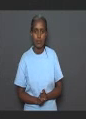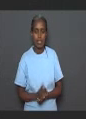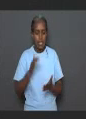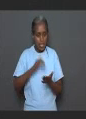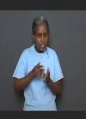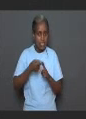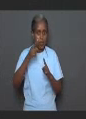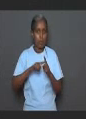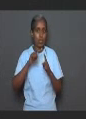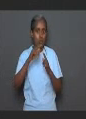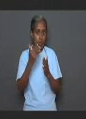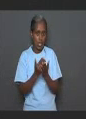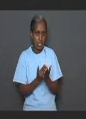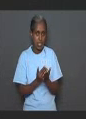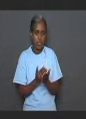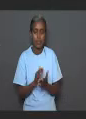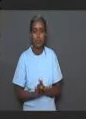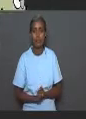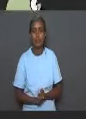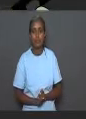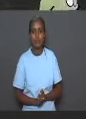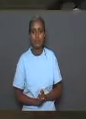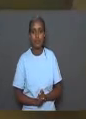Let's get back to our lesson.